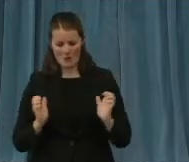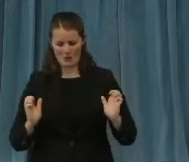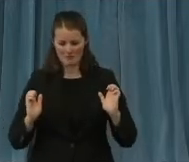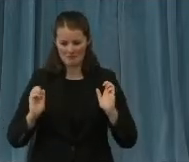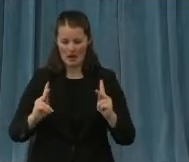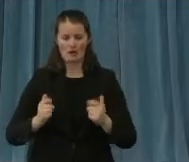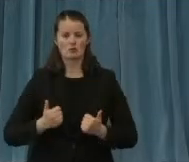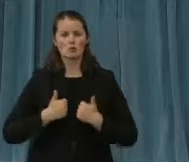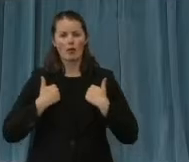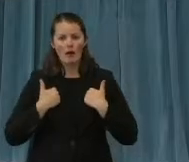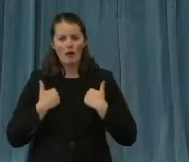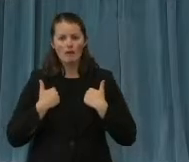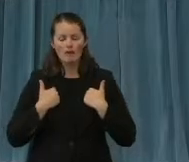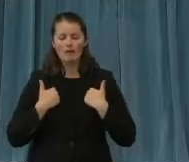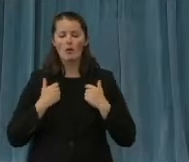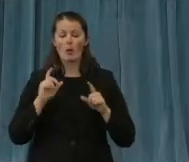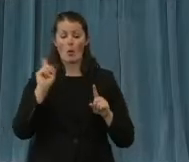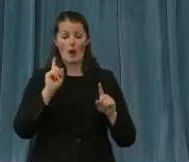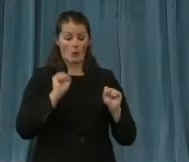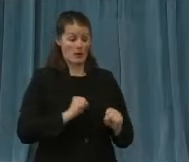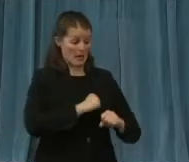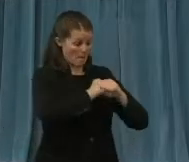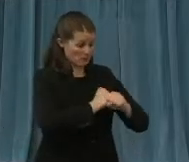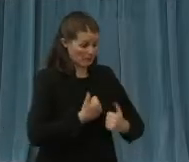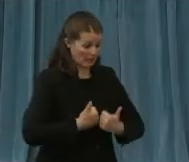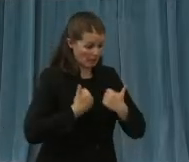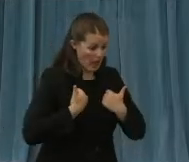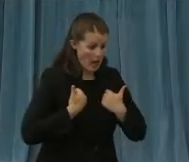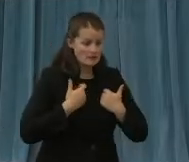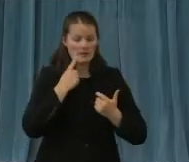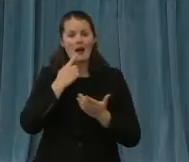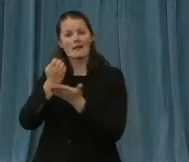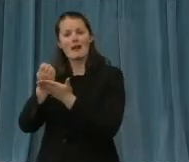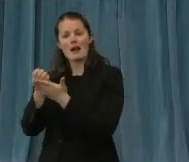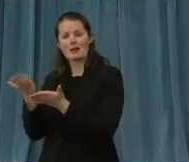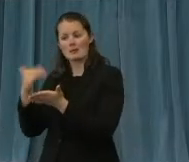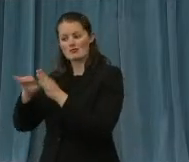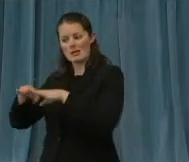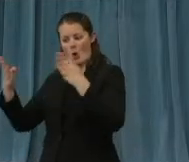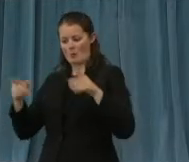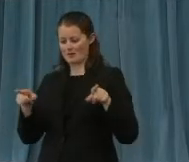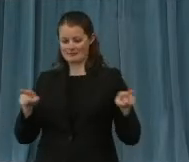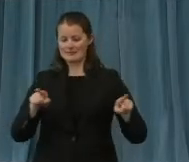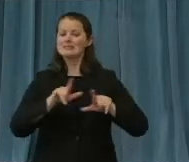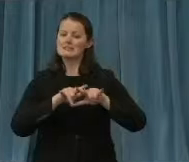not mutually exclusive. And our number one goal as we move forward towards